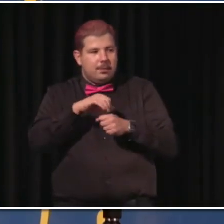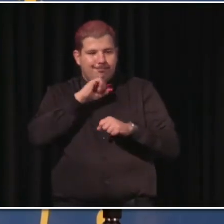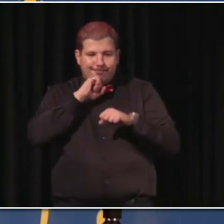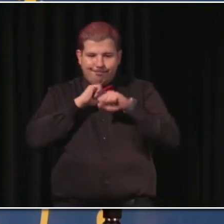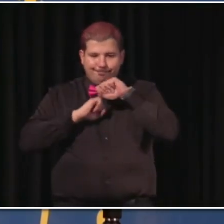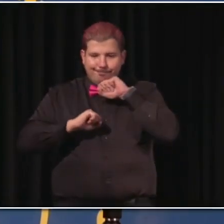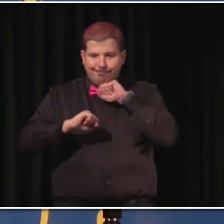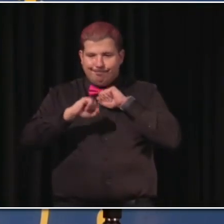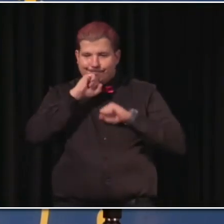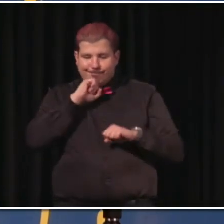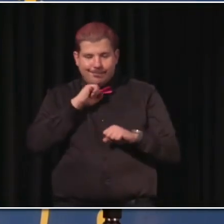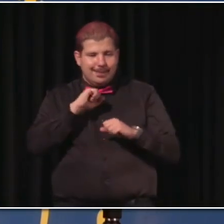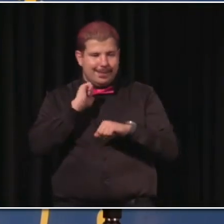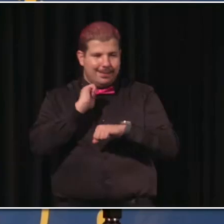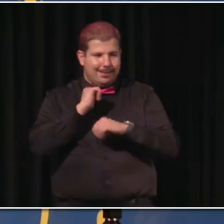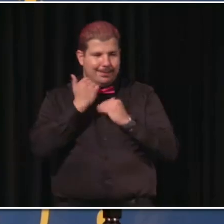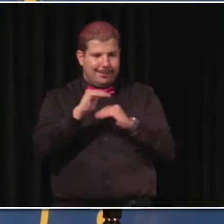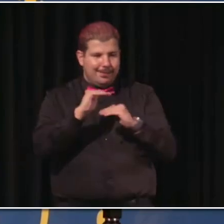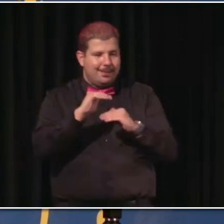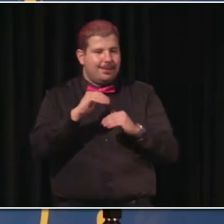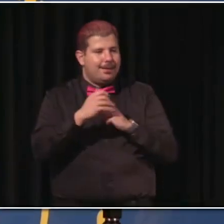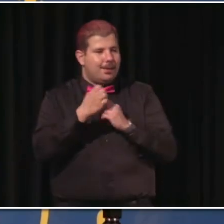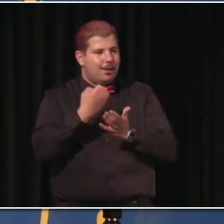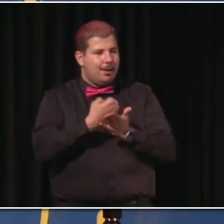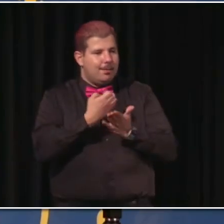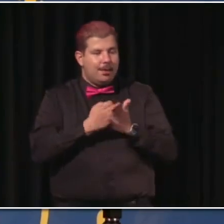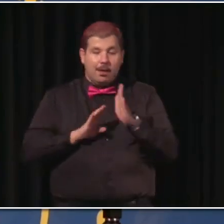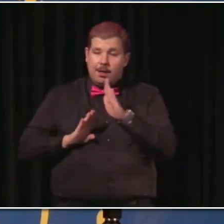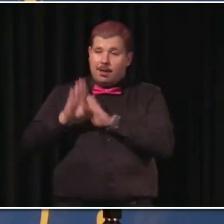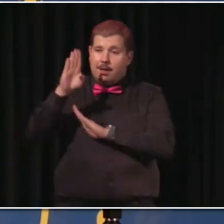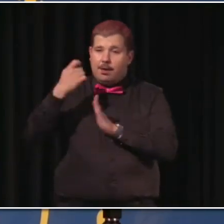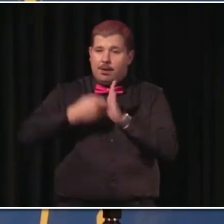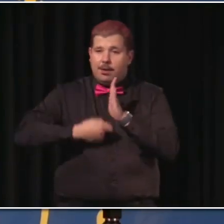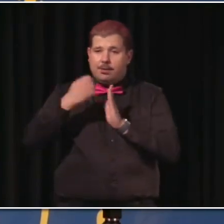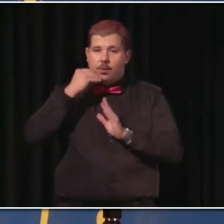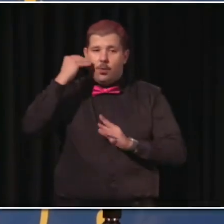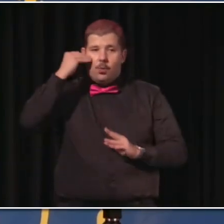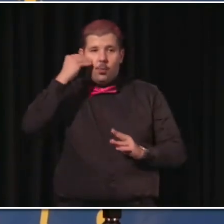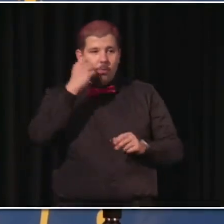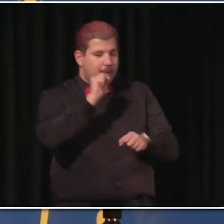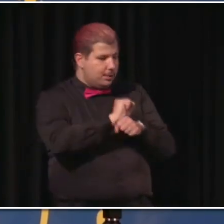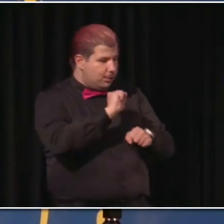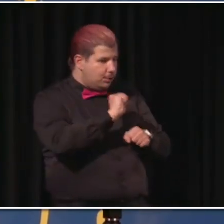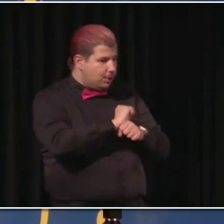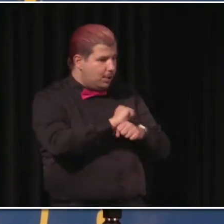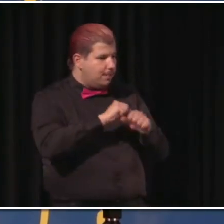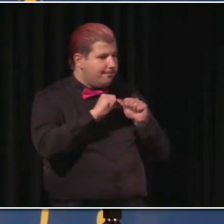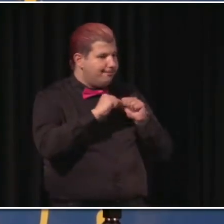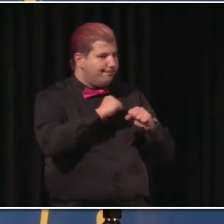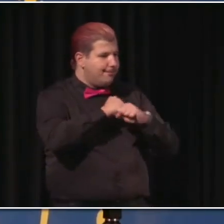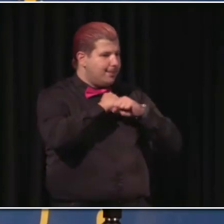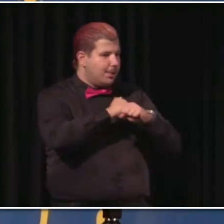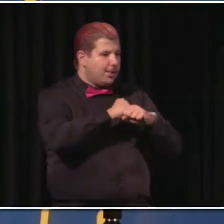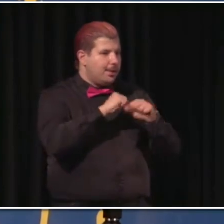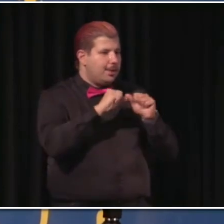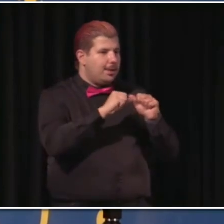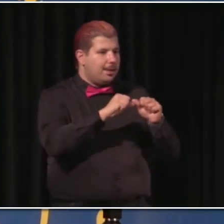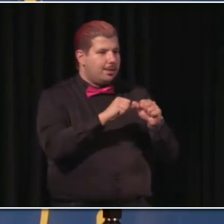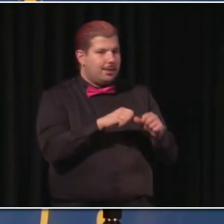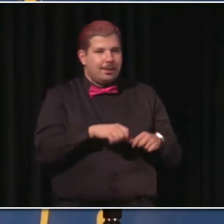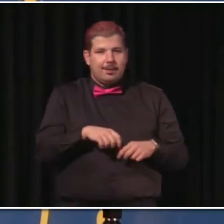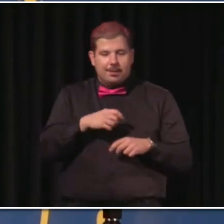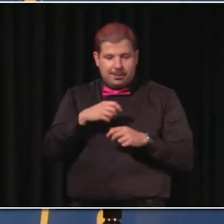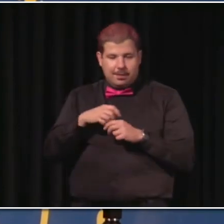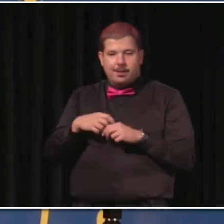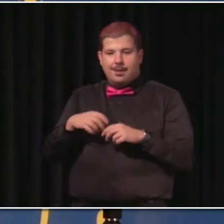America's rigged economy. Rising home costs, job insecurity for white and blue-collar workers alike, and a society